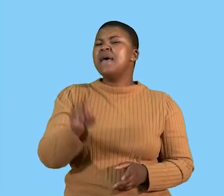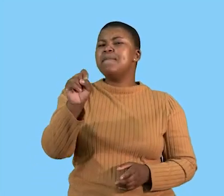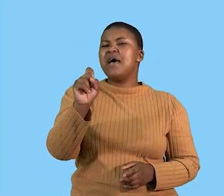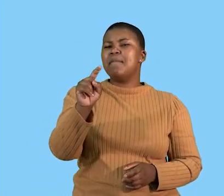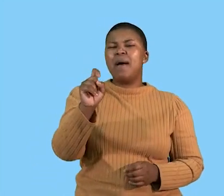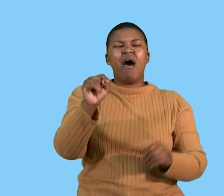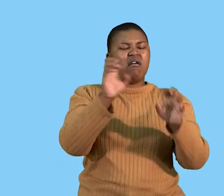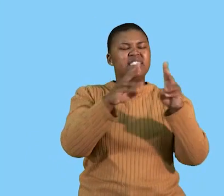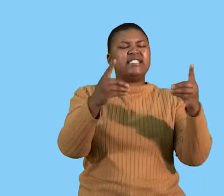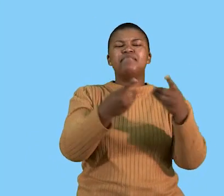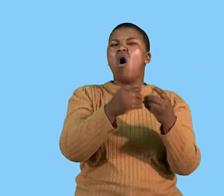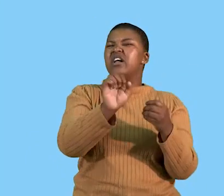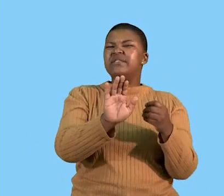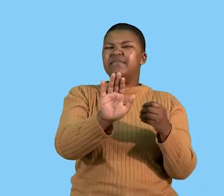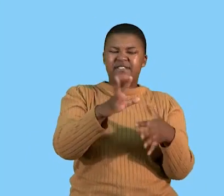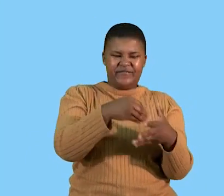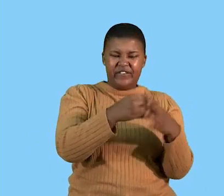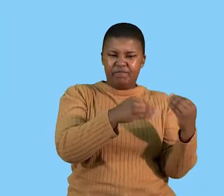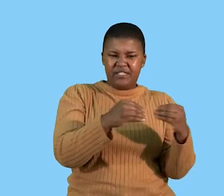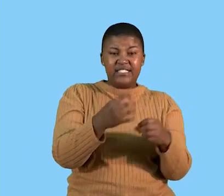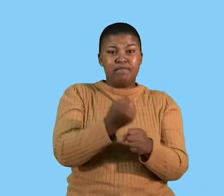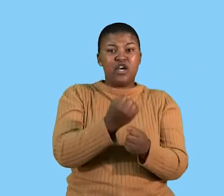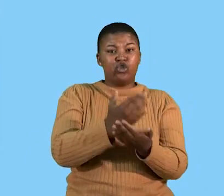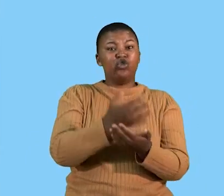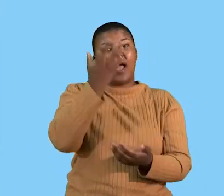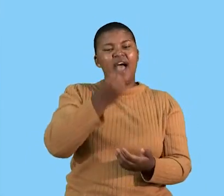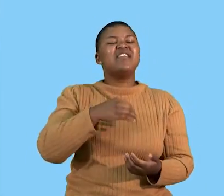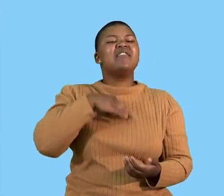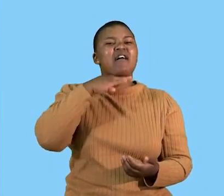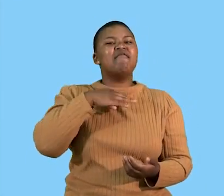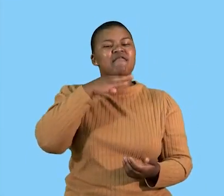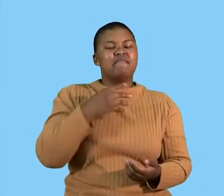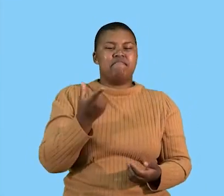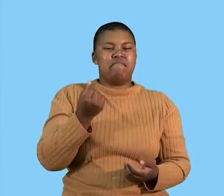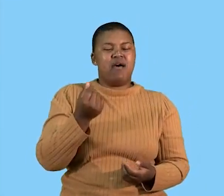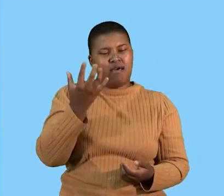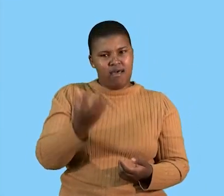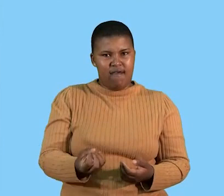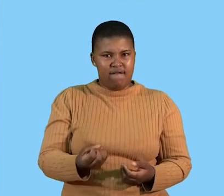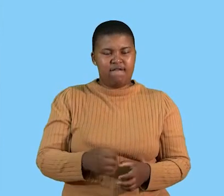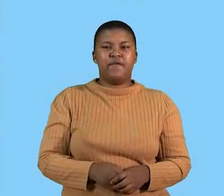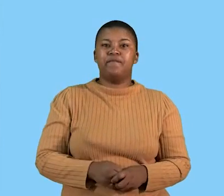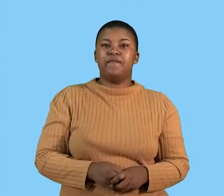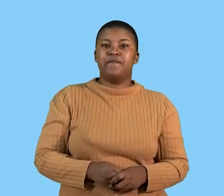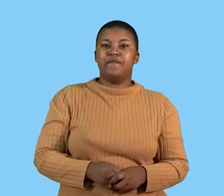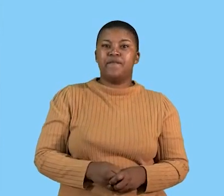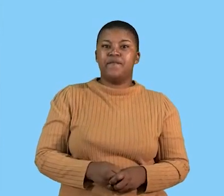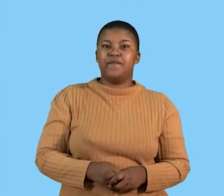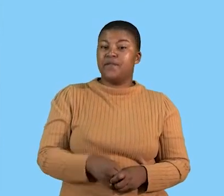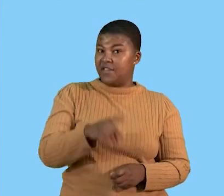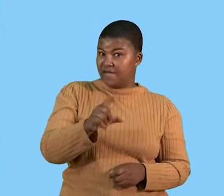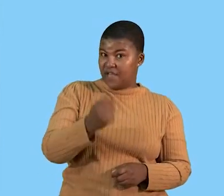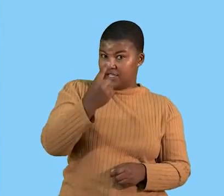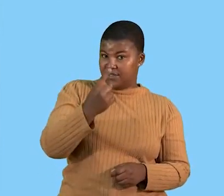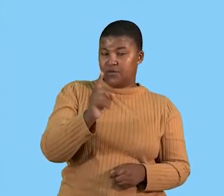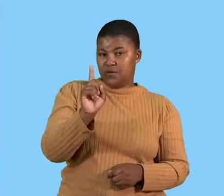the department in a business that makes sure that we have enough money. So firstly, they will